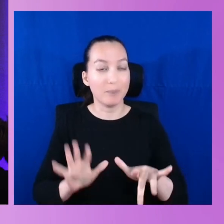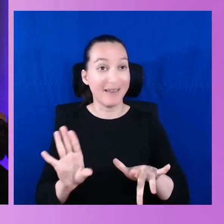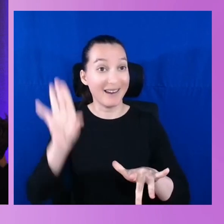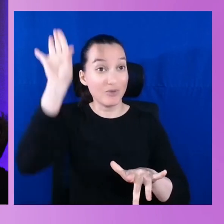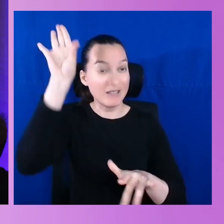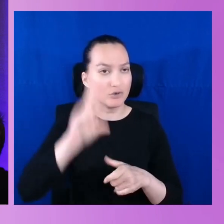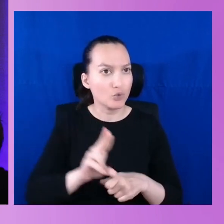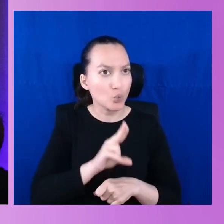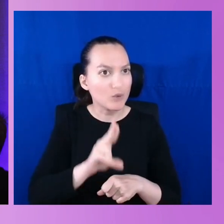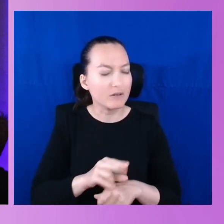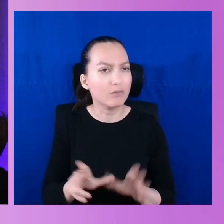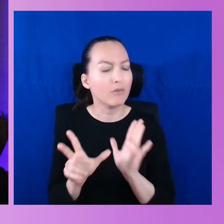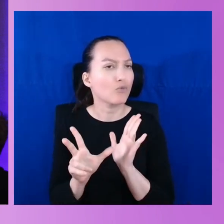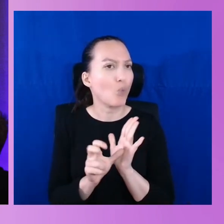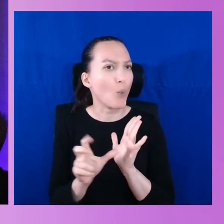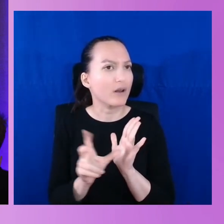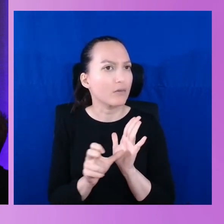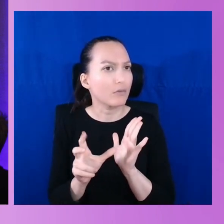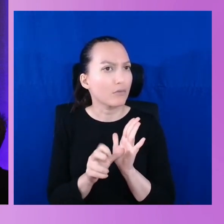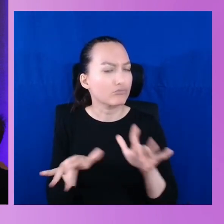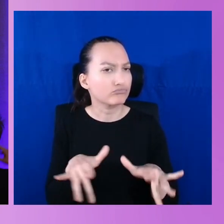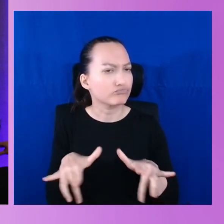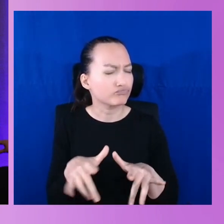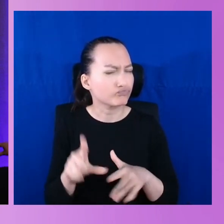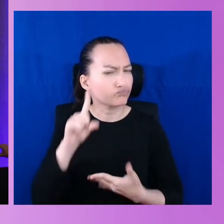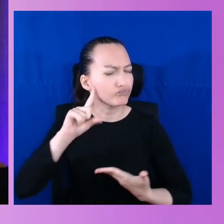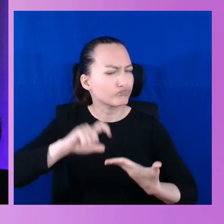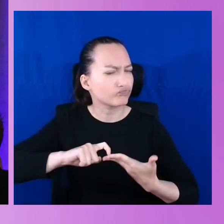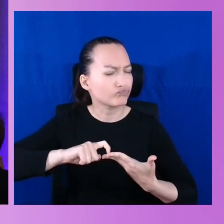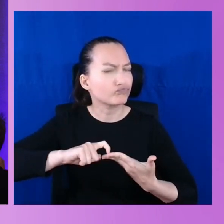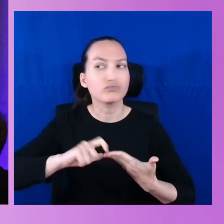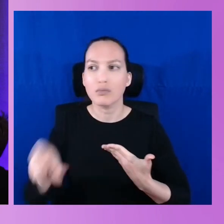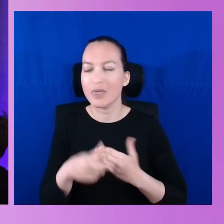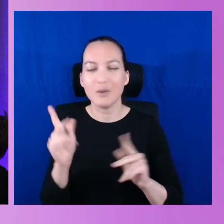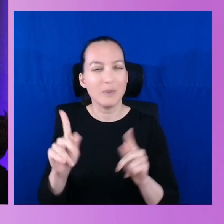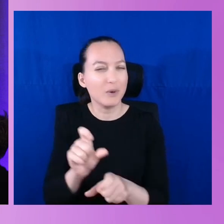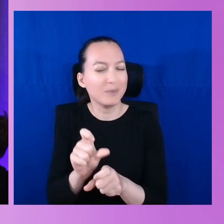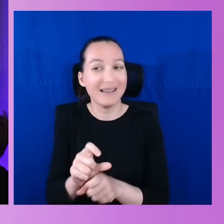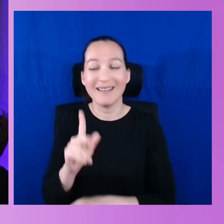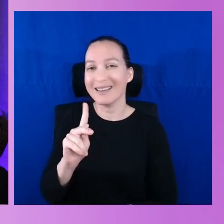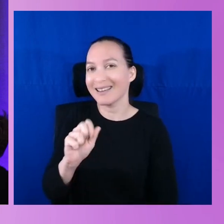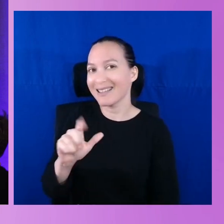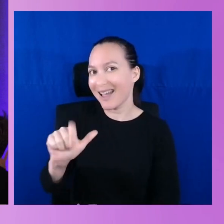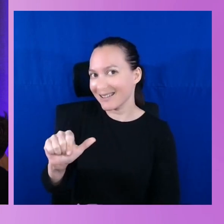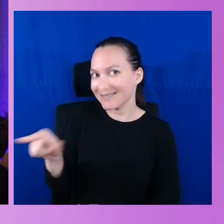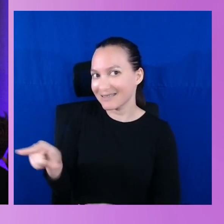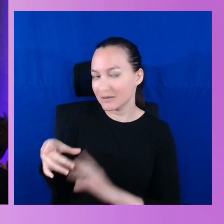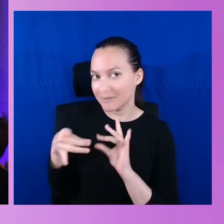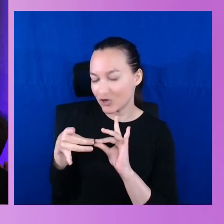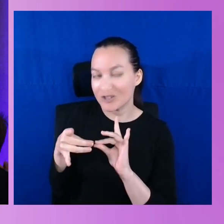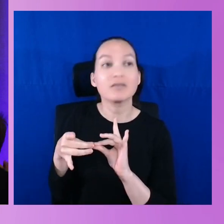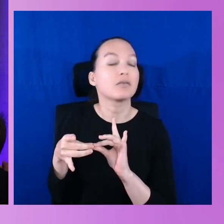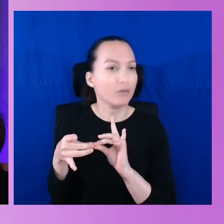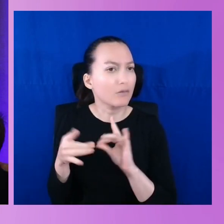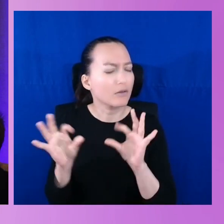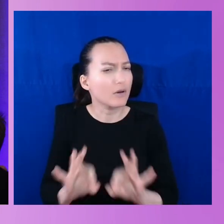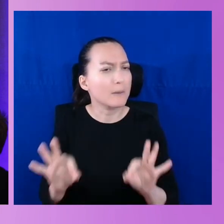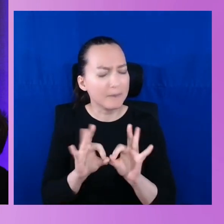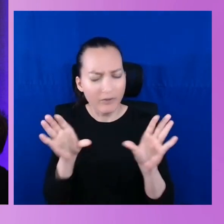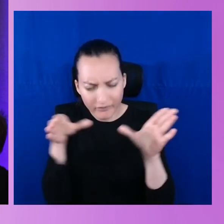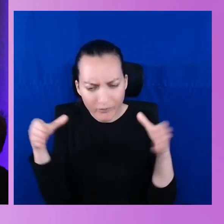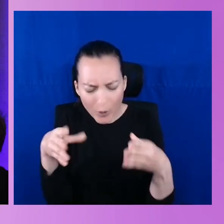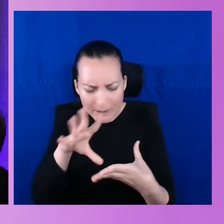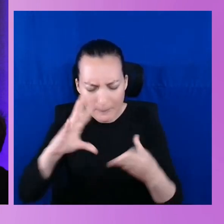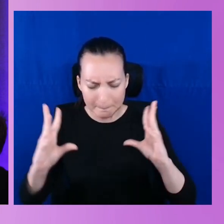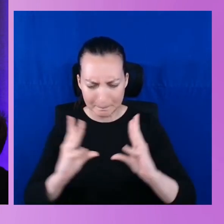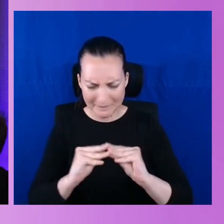like recording, because I hear that from other employees too, like Kayla was mentioning. The ability to just focus on the meeting and not have to worry